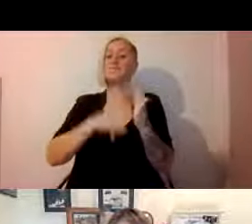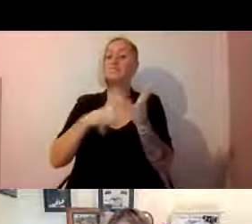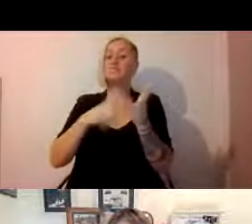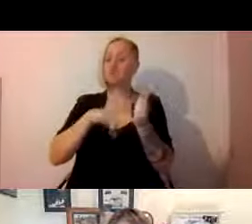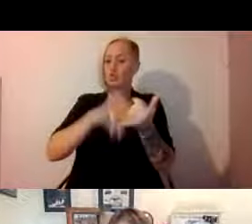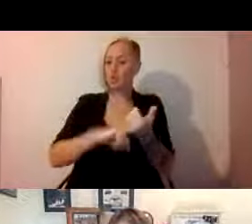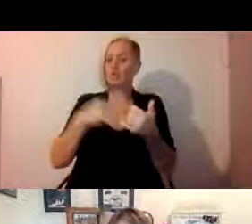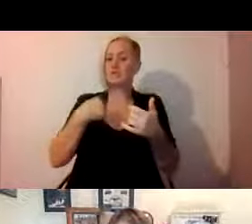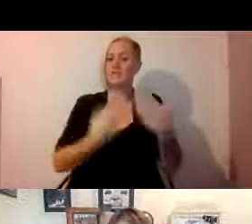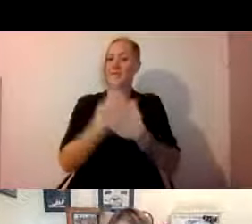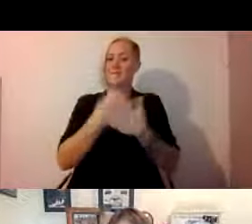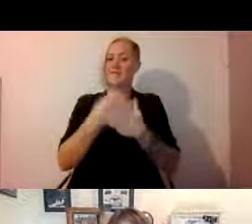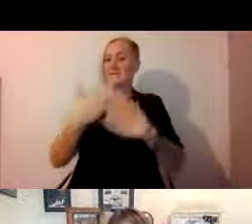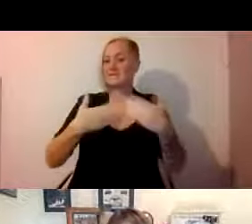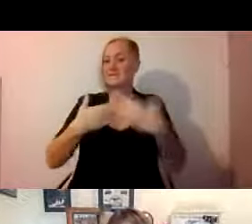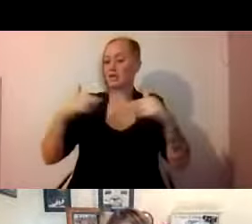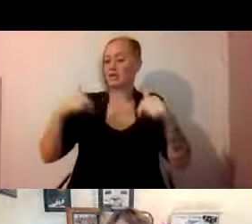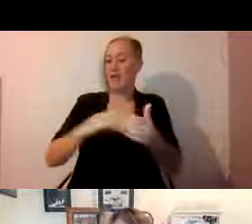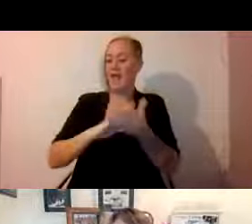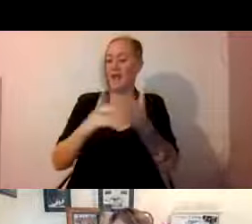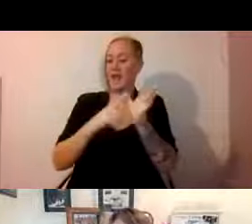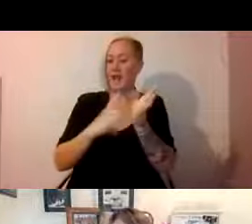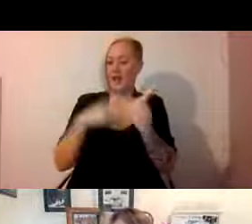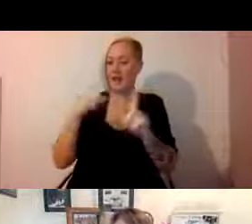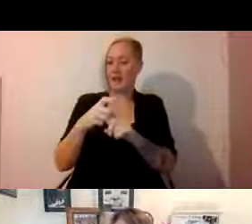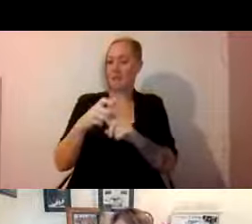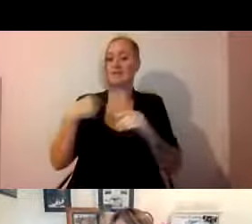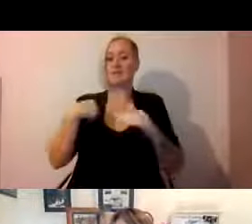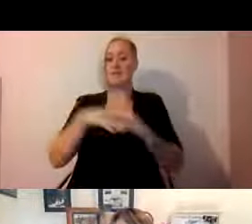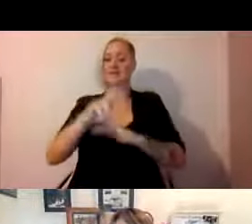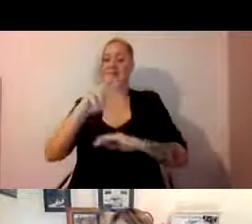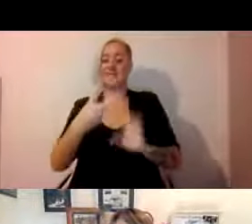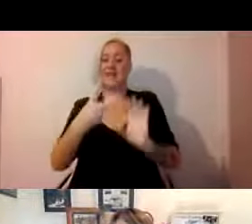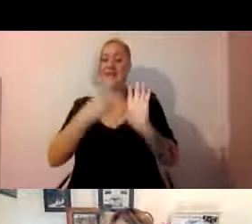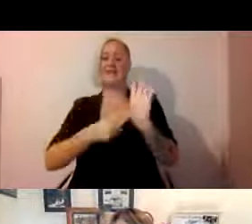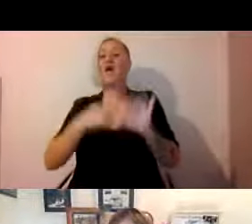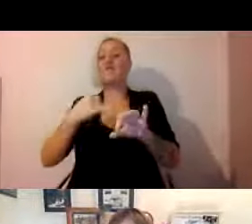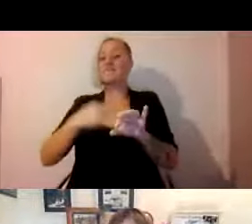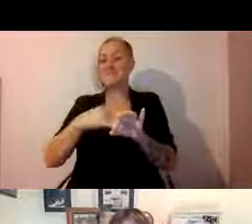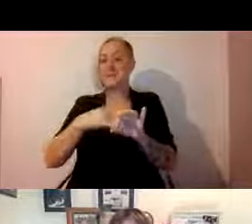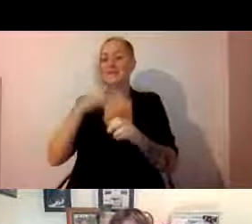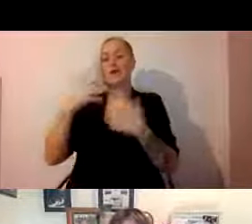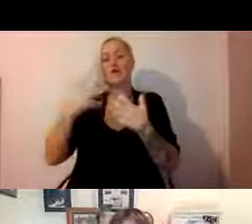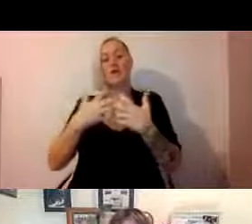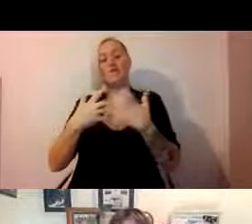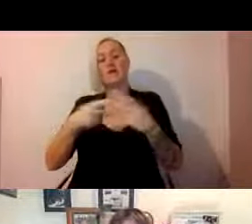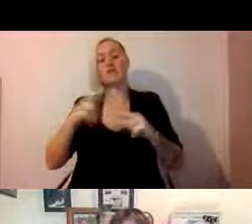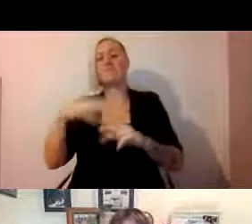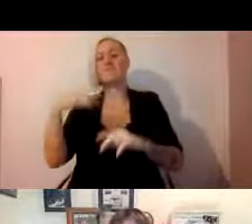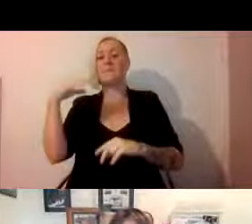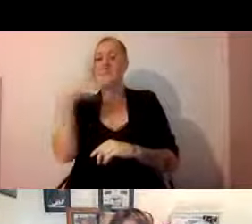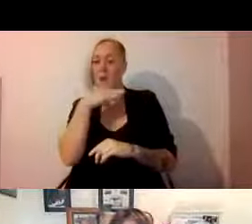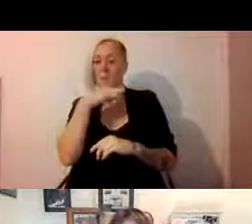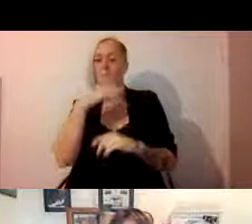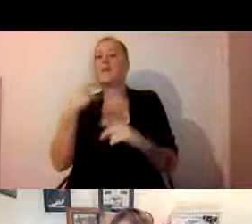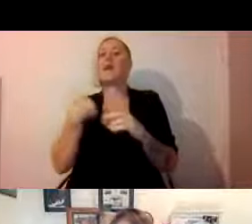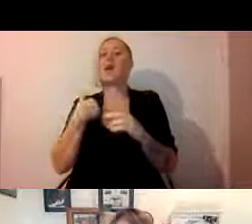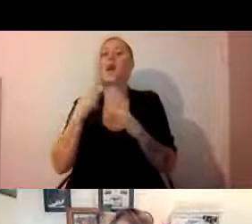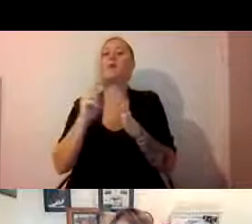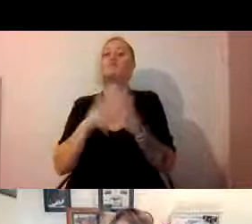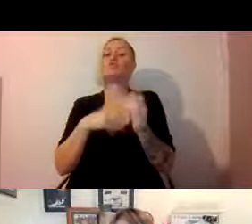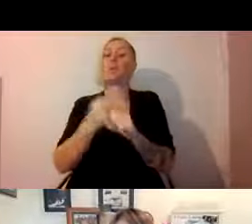events manager here at Halad. I'm in my second year of medicine at the University of Melbourne, and I'm doing my placement in